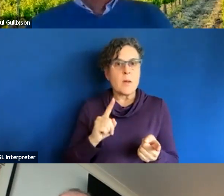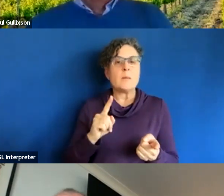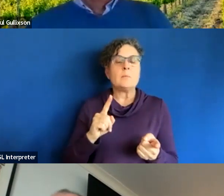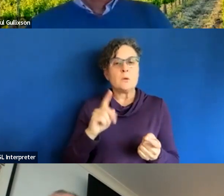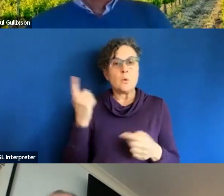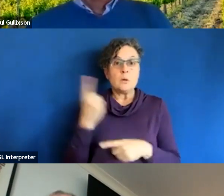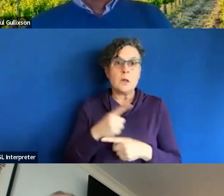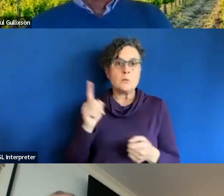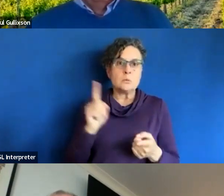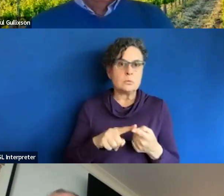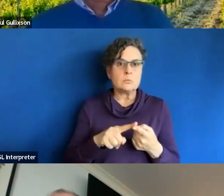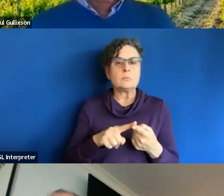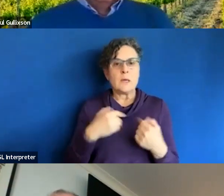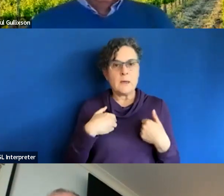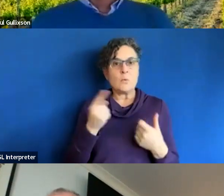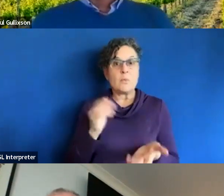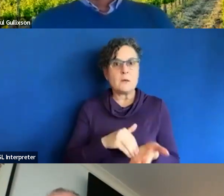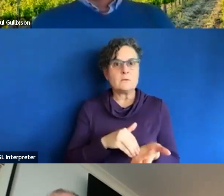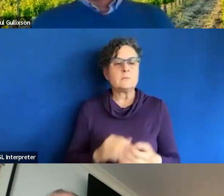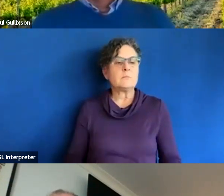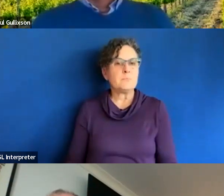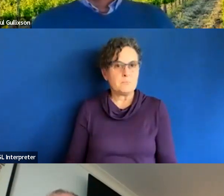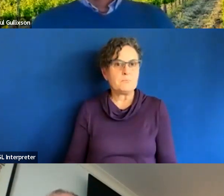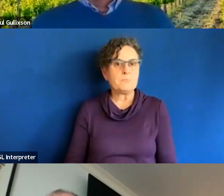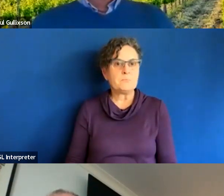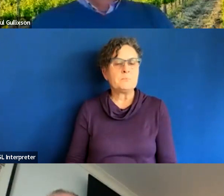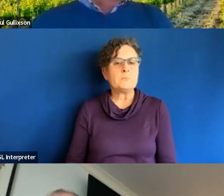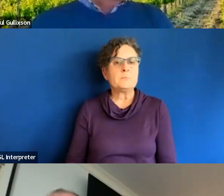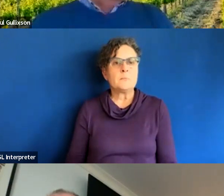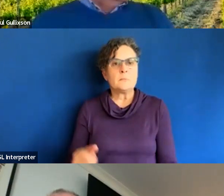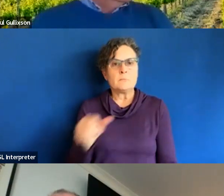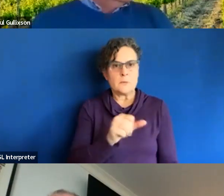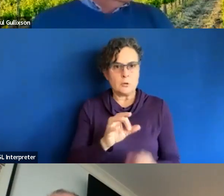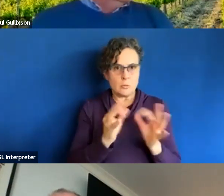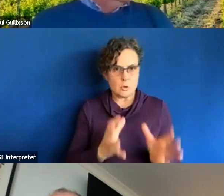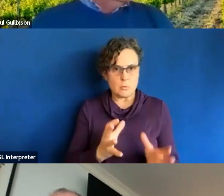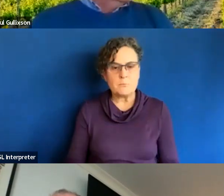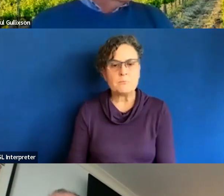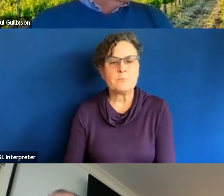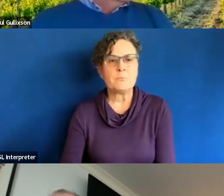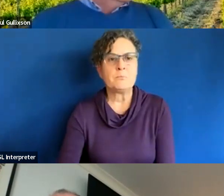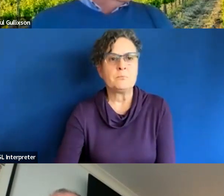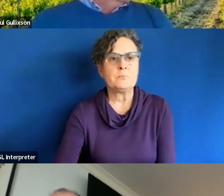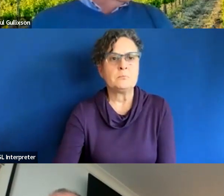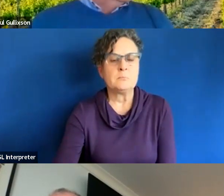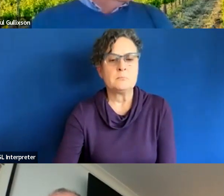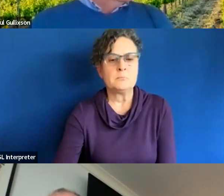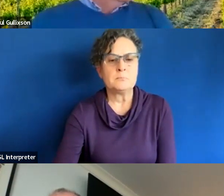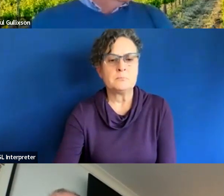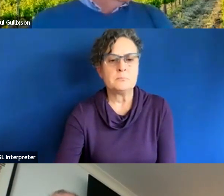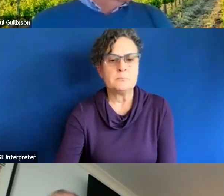better. And then to follow up on the fact, I appreciate the caller's